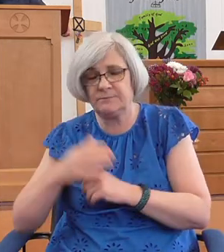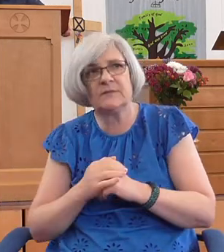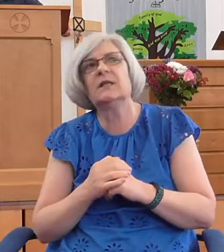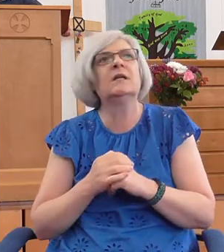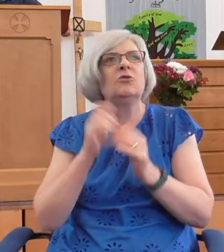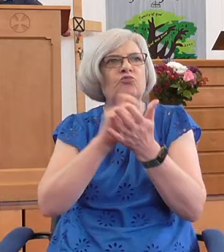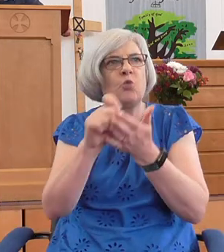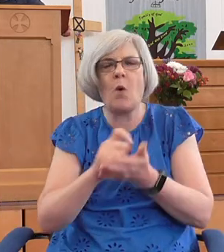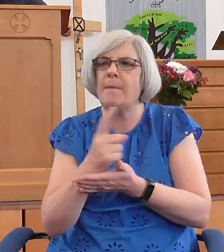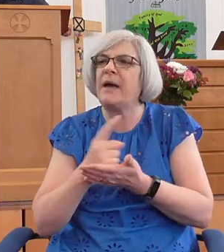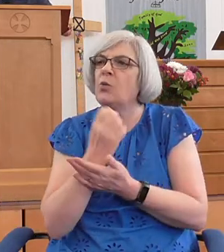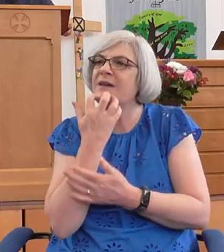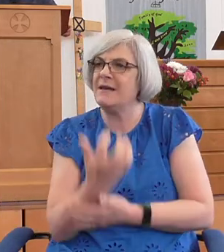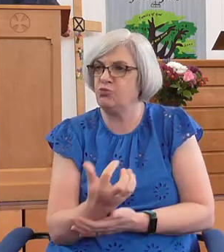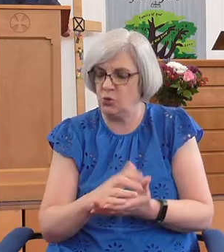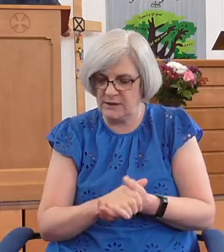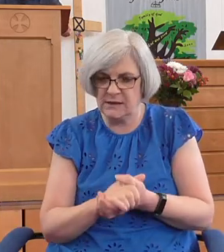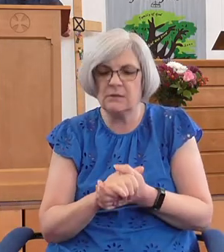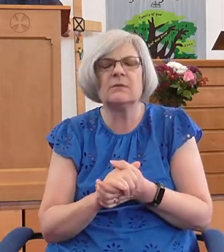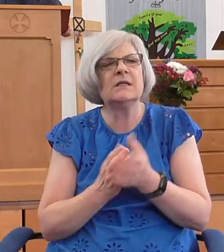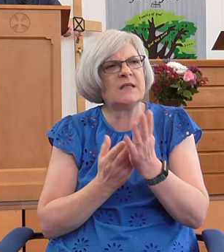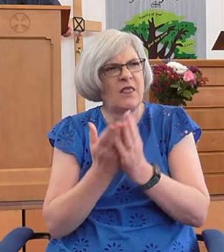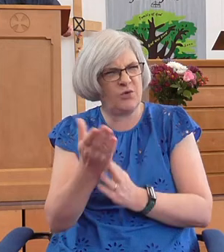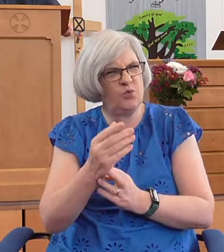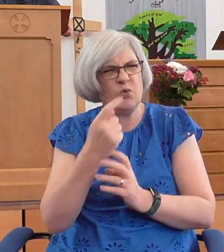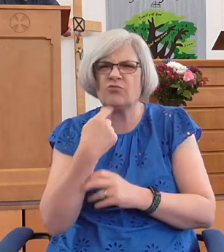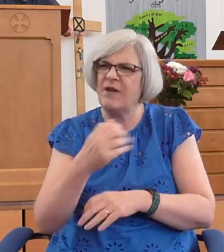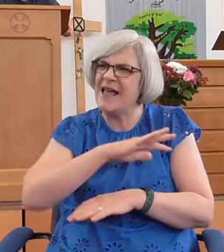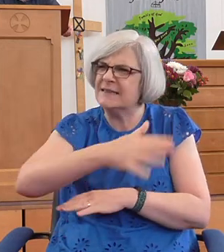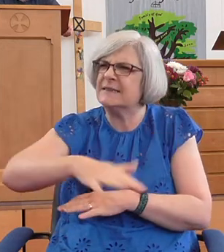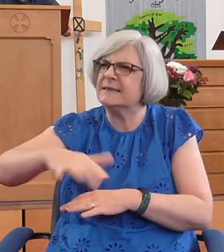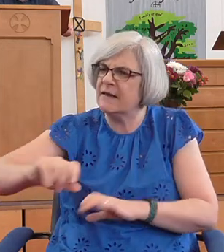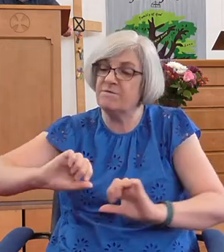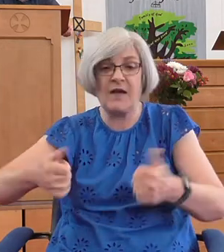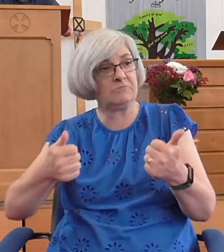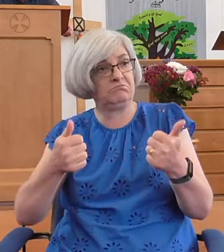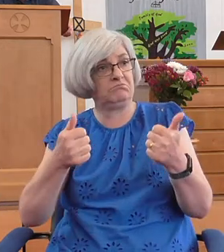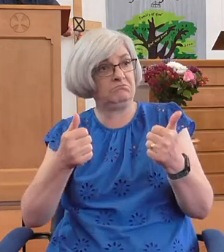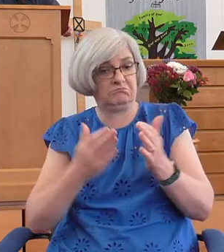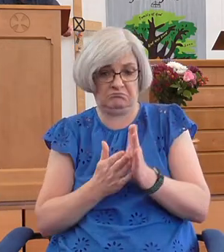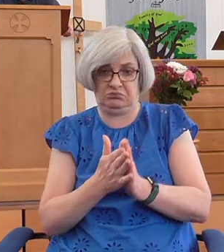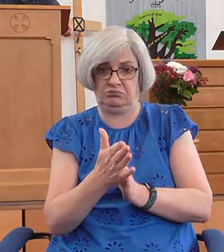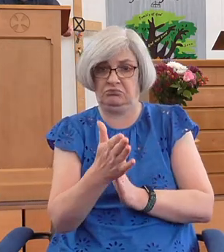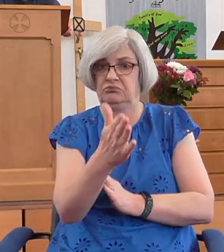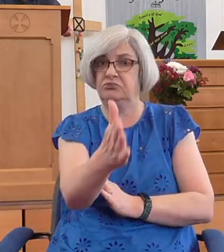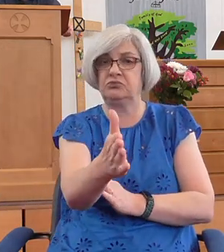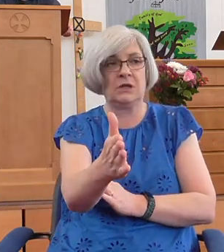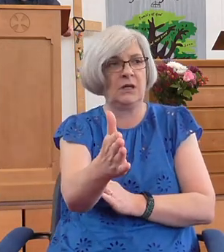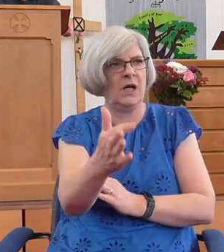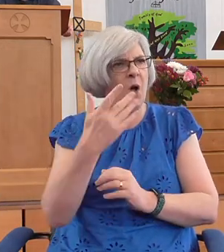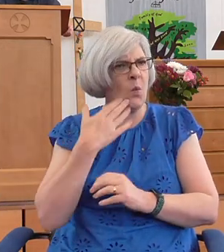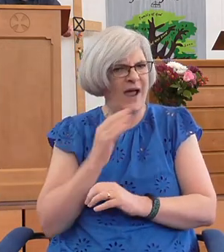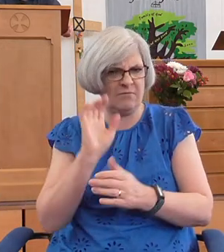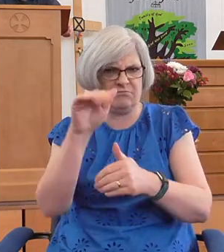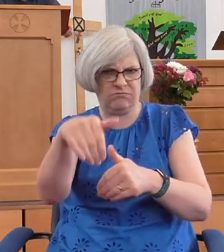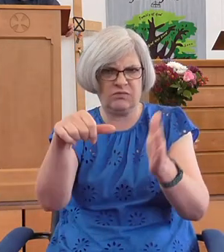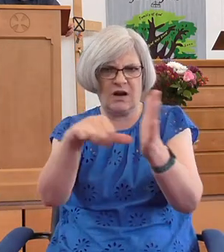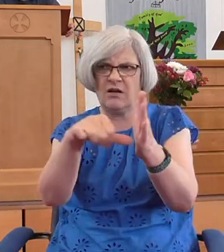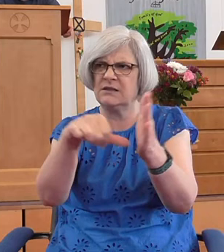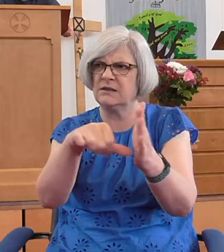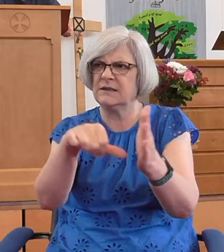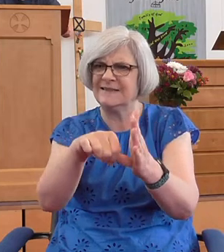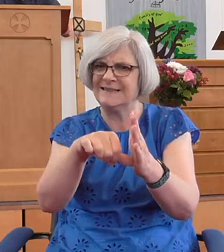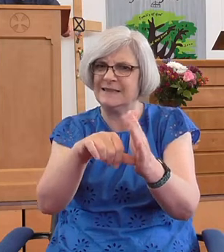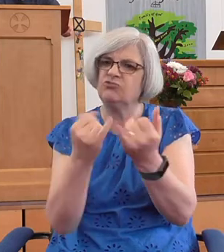writes, "Passing through the Red Sea was fine, but once they came up against difficulties, they